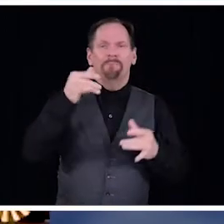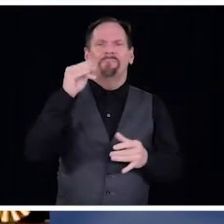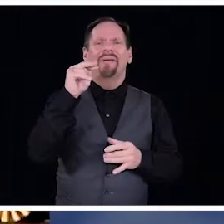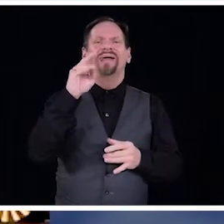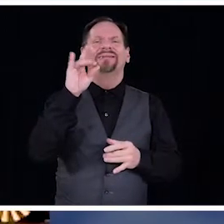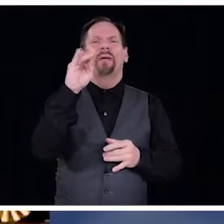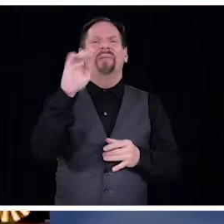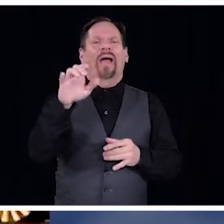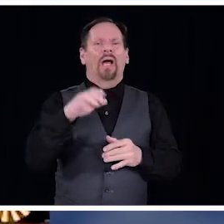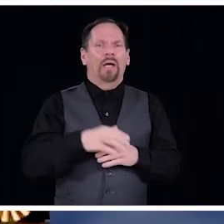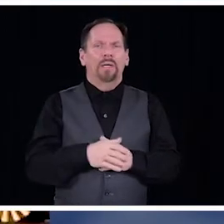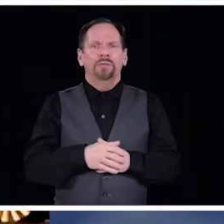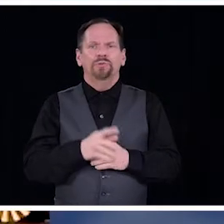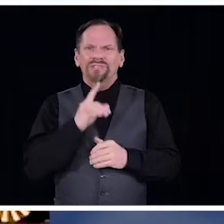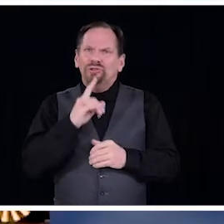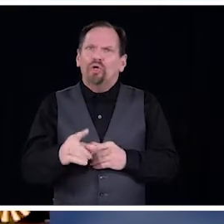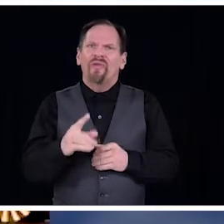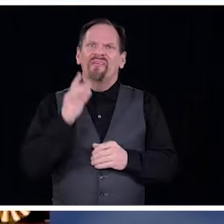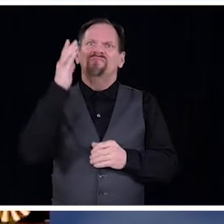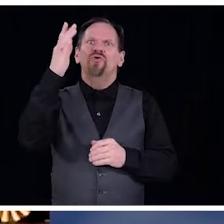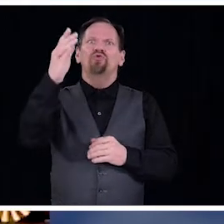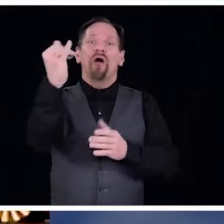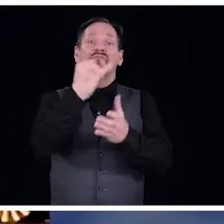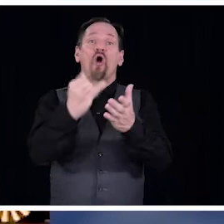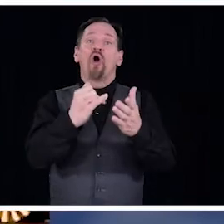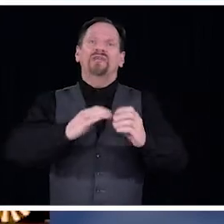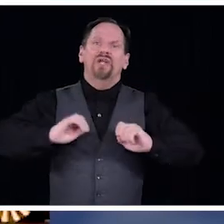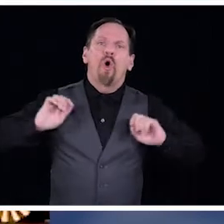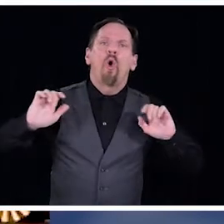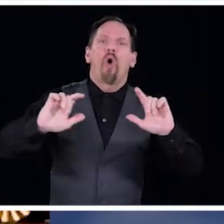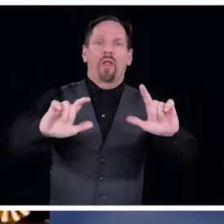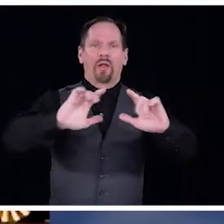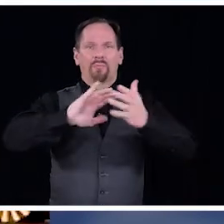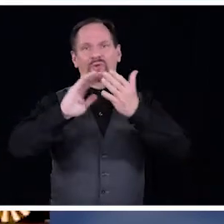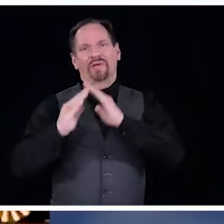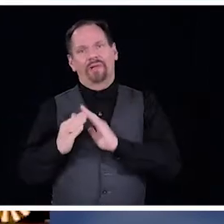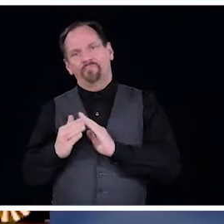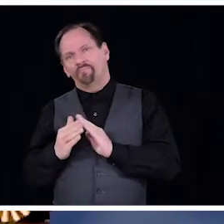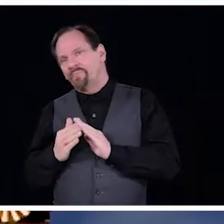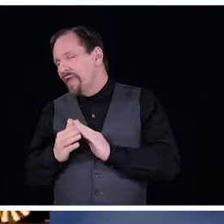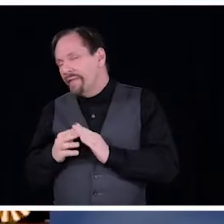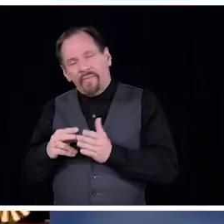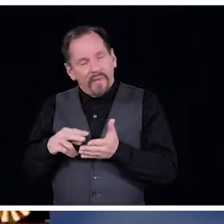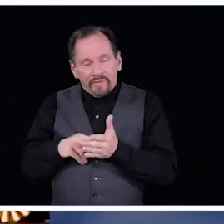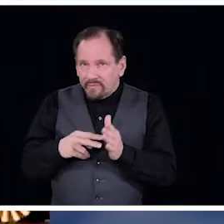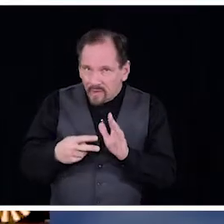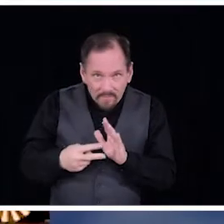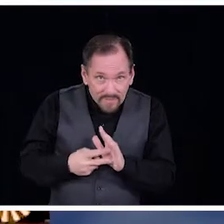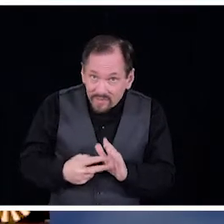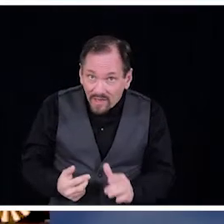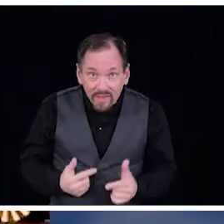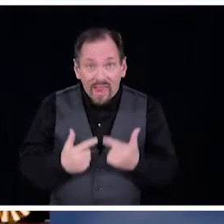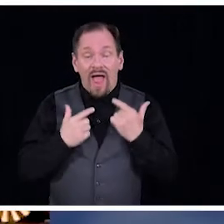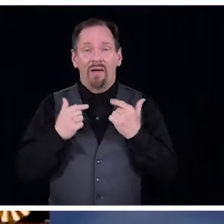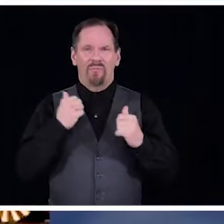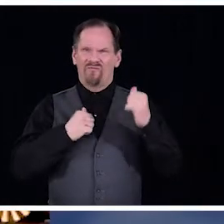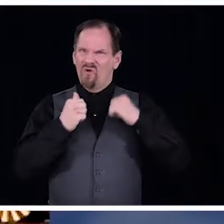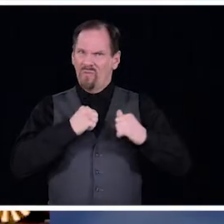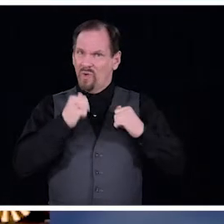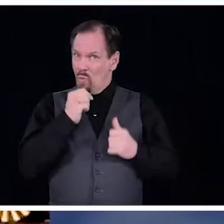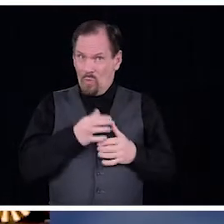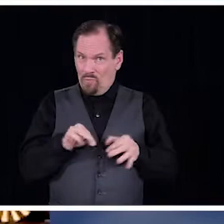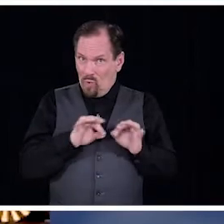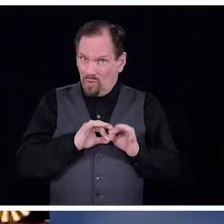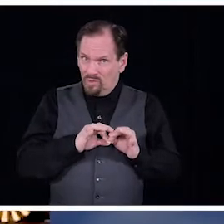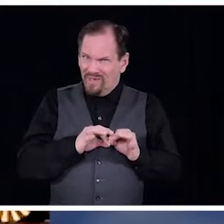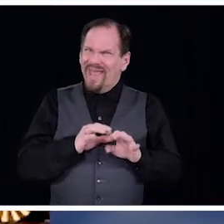arts across our communities. This isn't in any way to imply that live performances won't continue to be important,